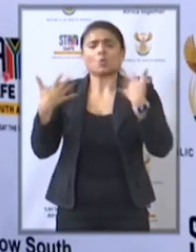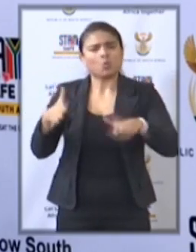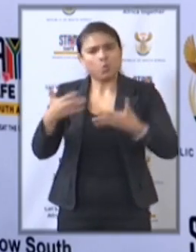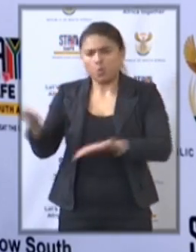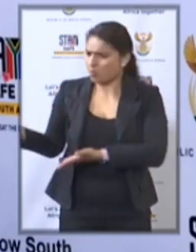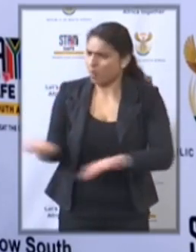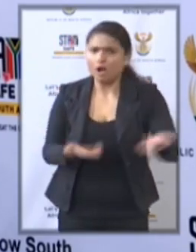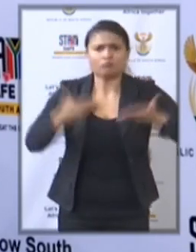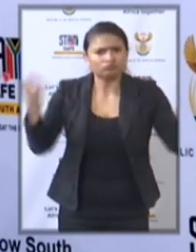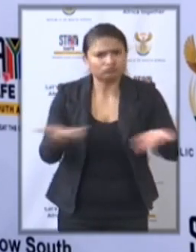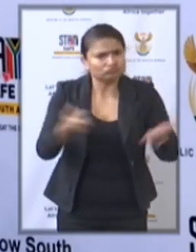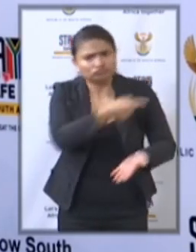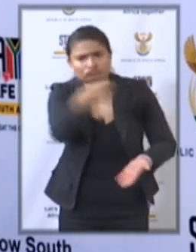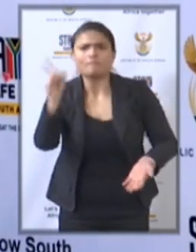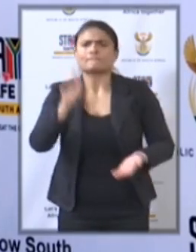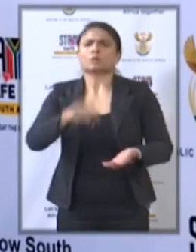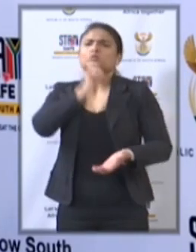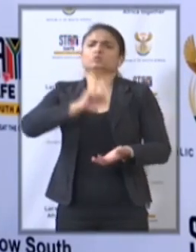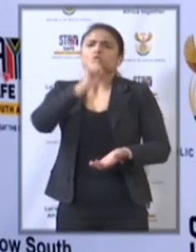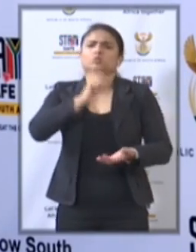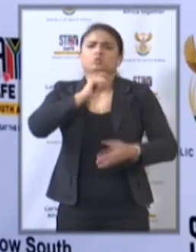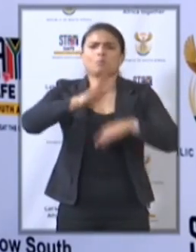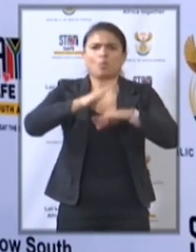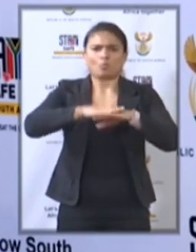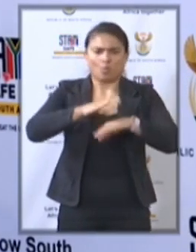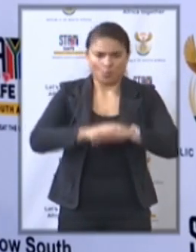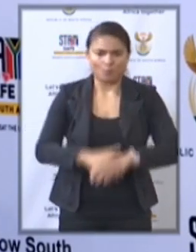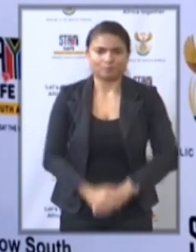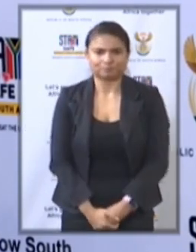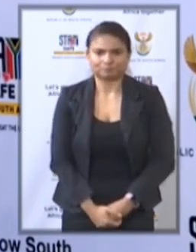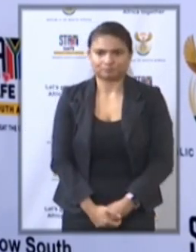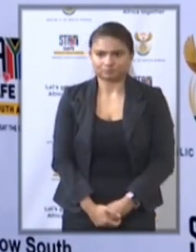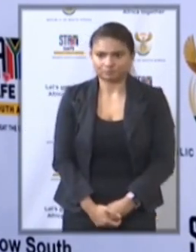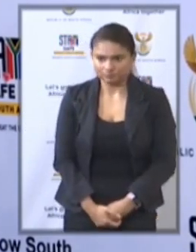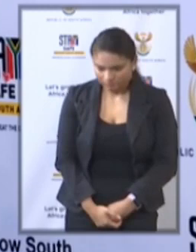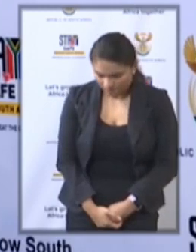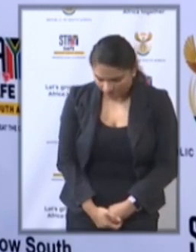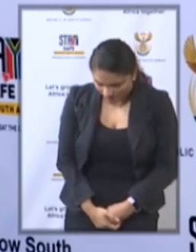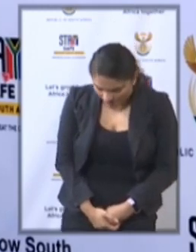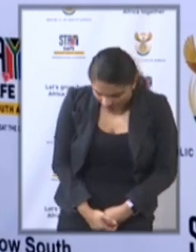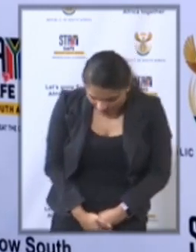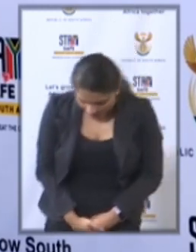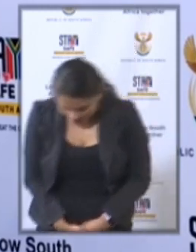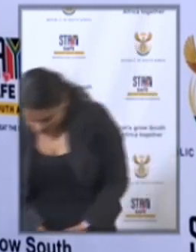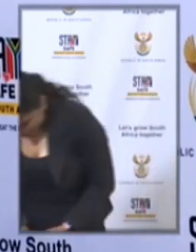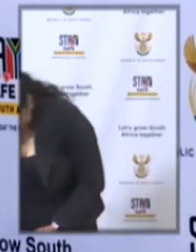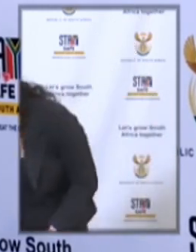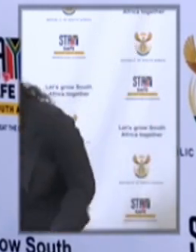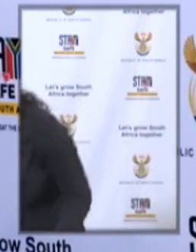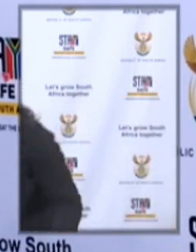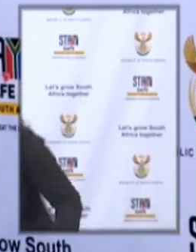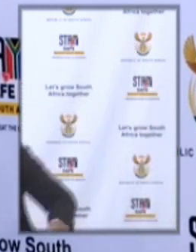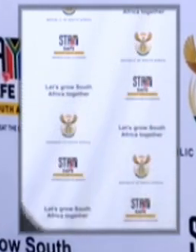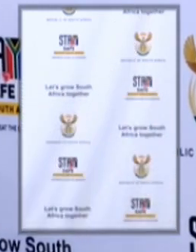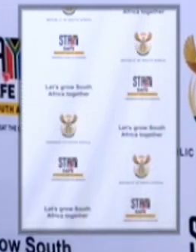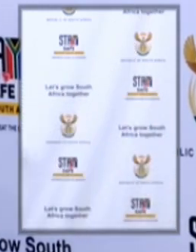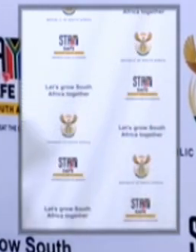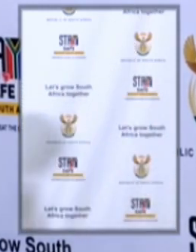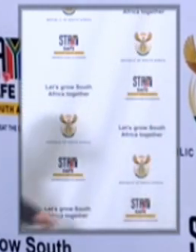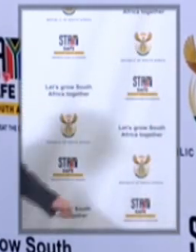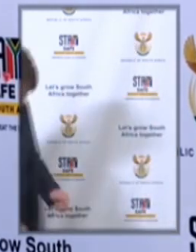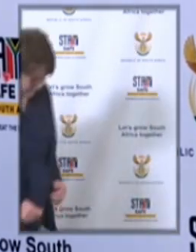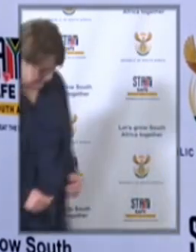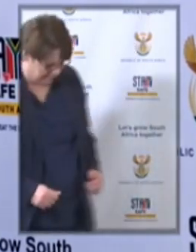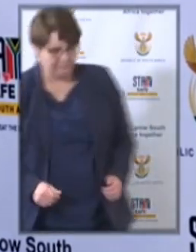to do so. From this data thus far, what is emerging is that the